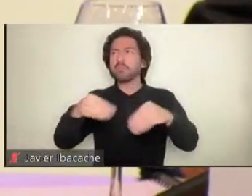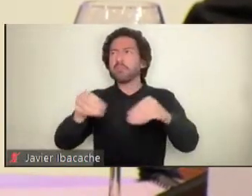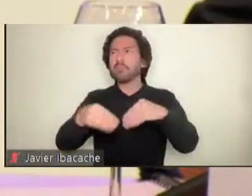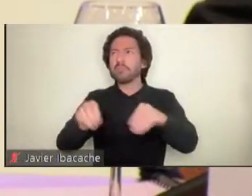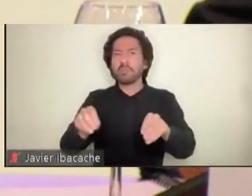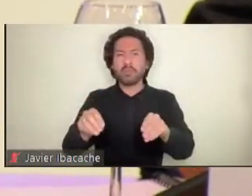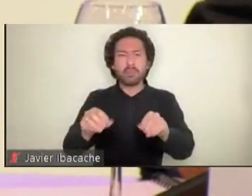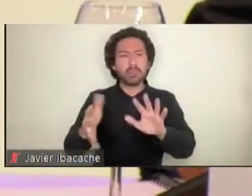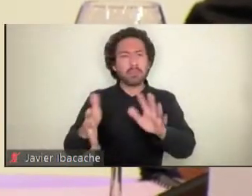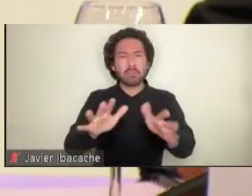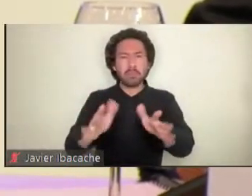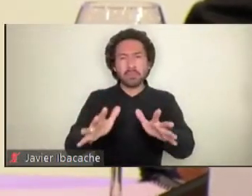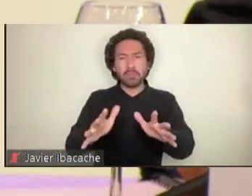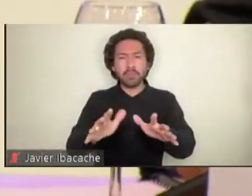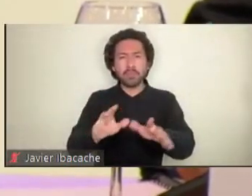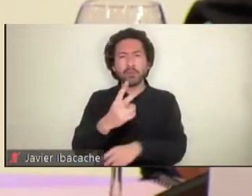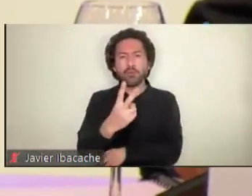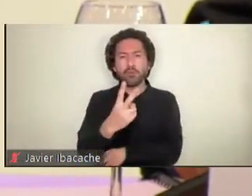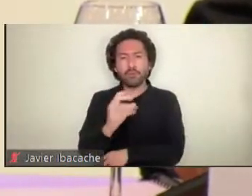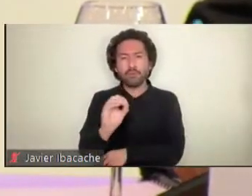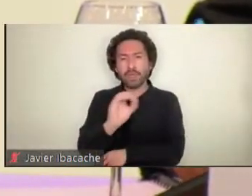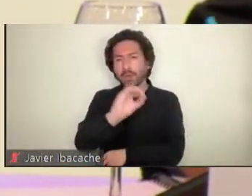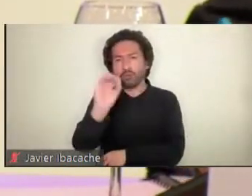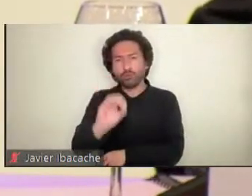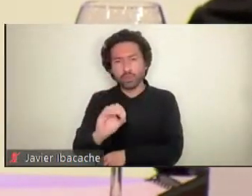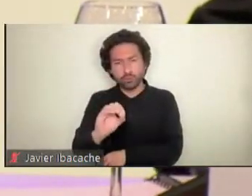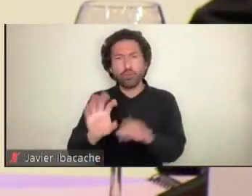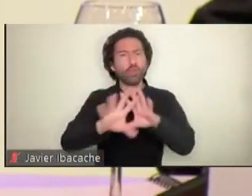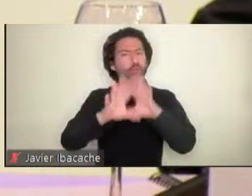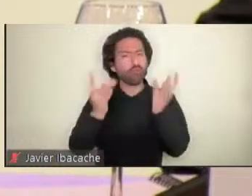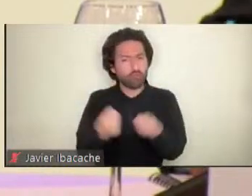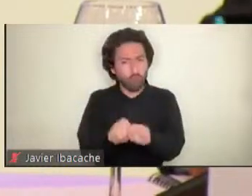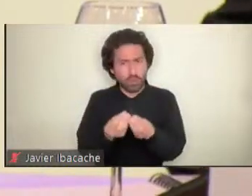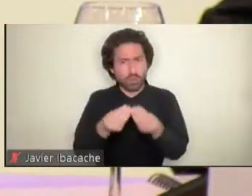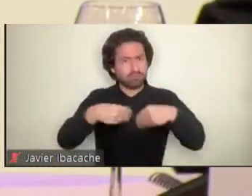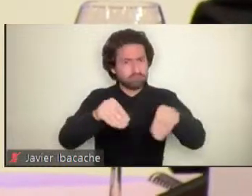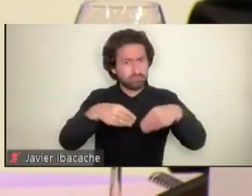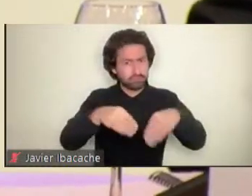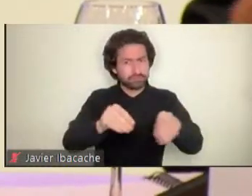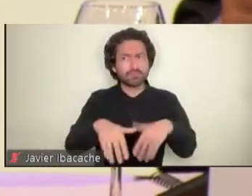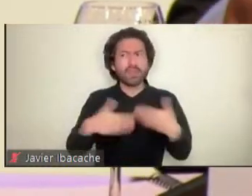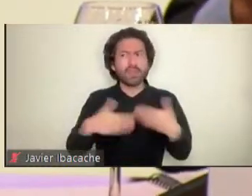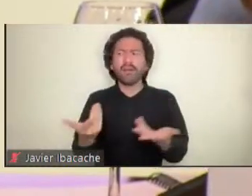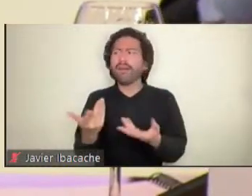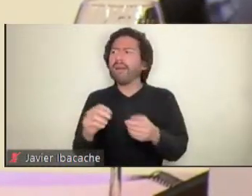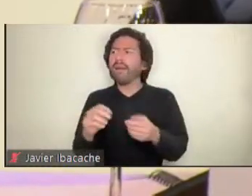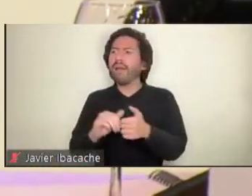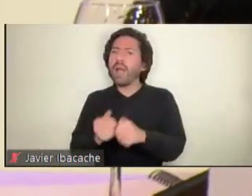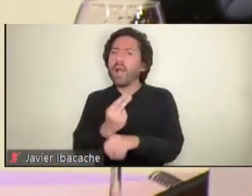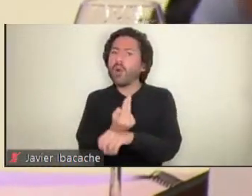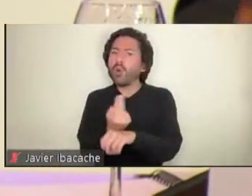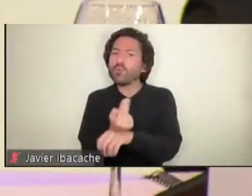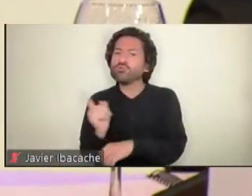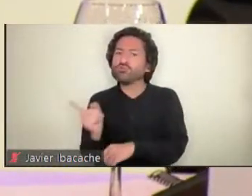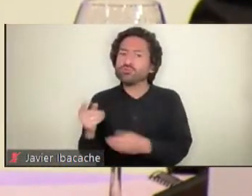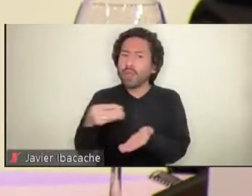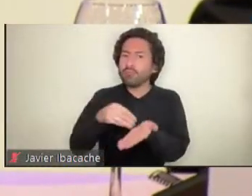our countries, and it can represent 20% of the total expenses. How can we use this